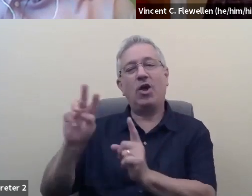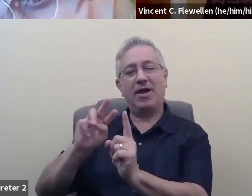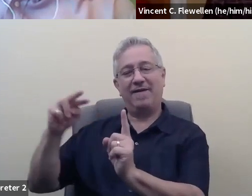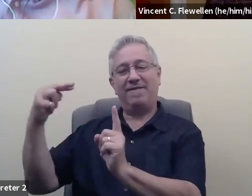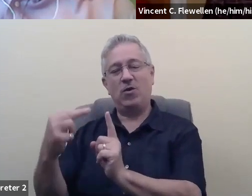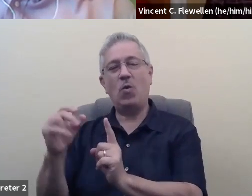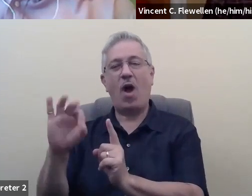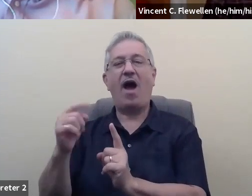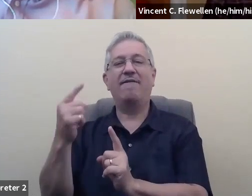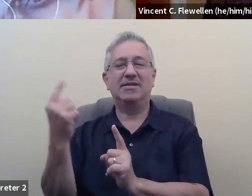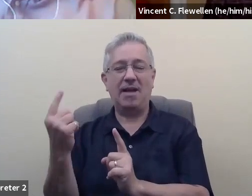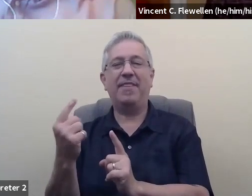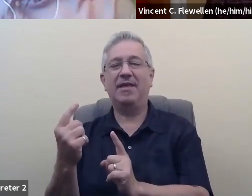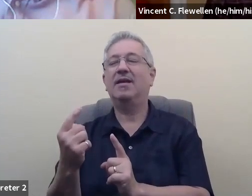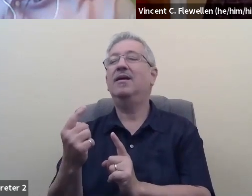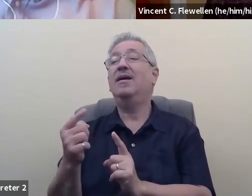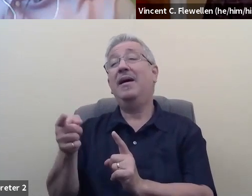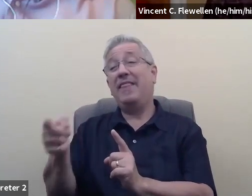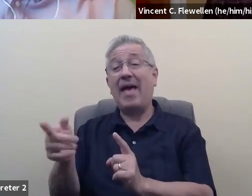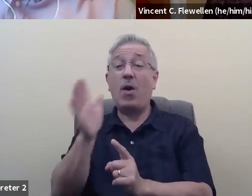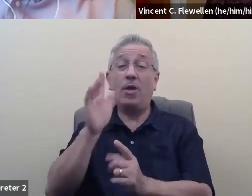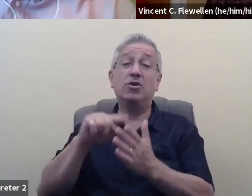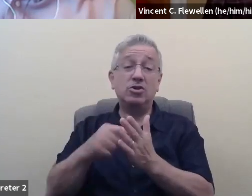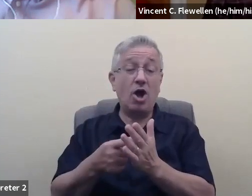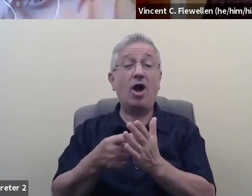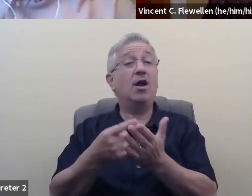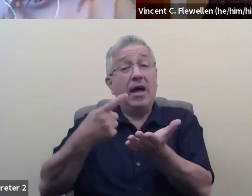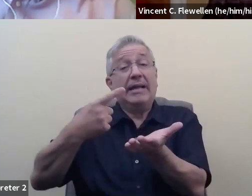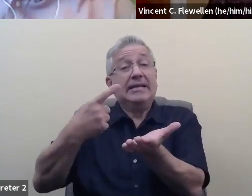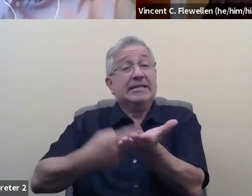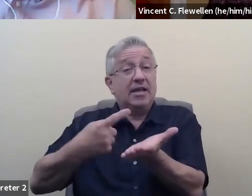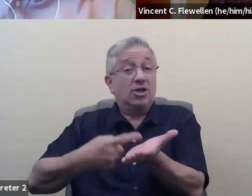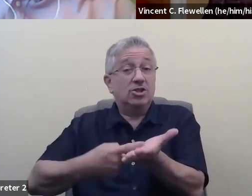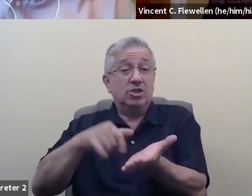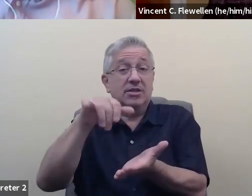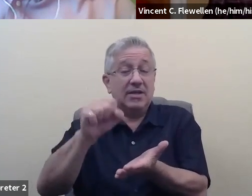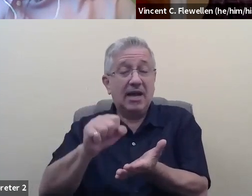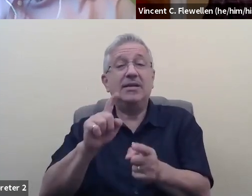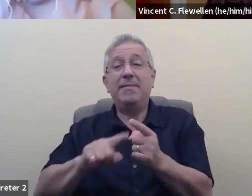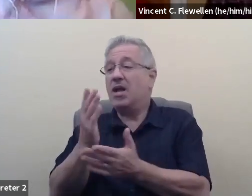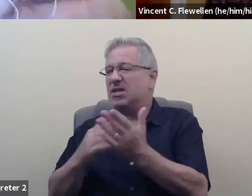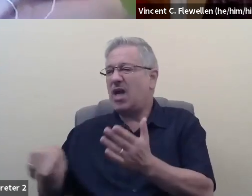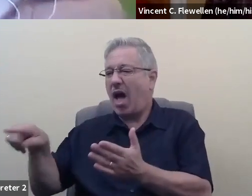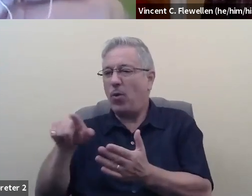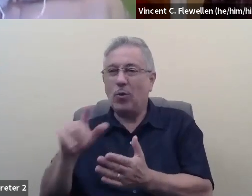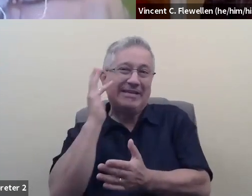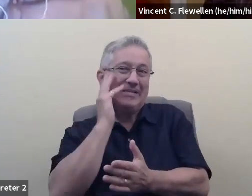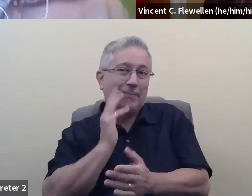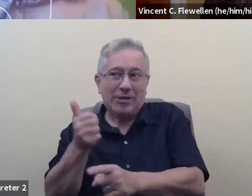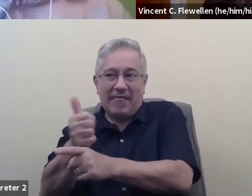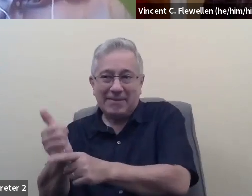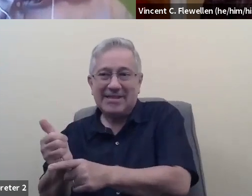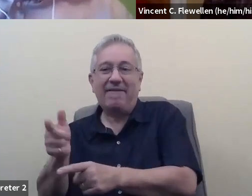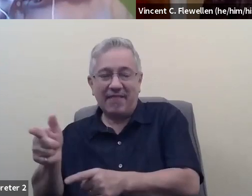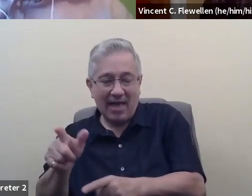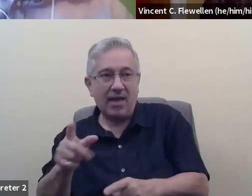challenged. And so it creates this dialogue where, you know, the people who have actually experienced it now have their experience